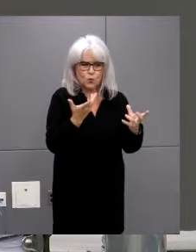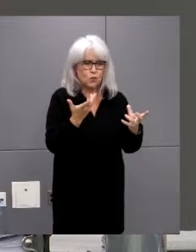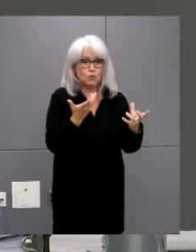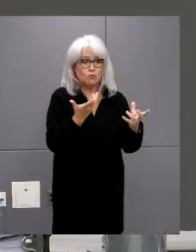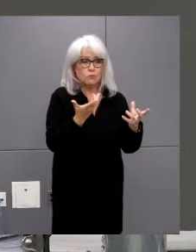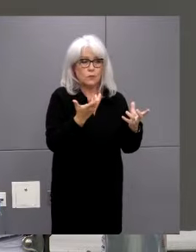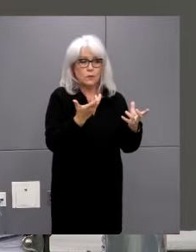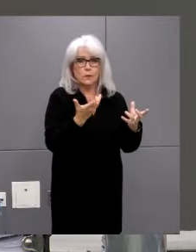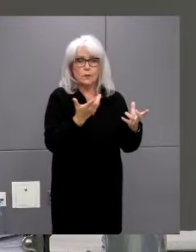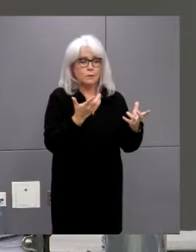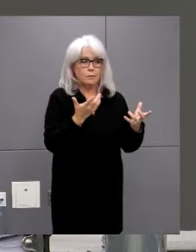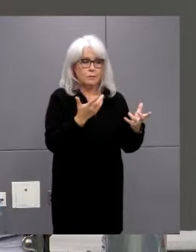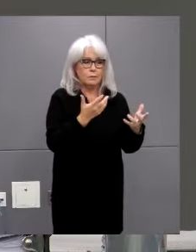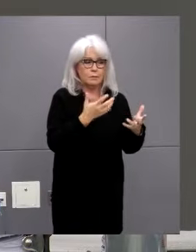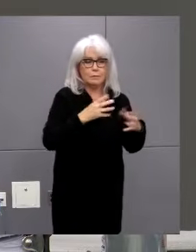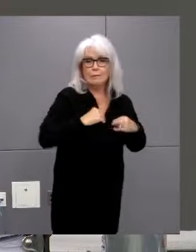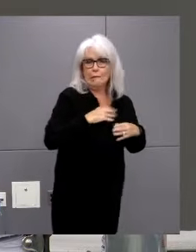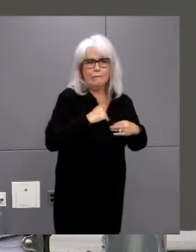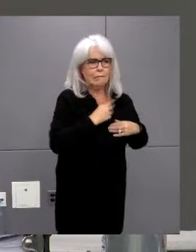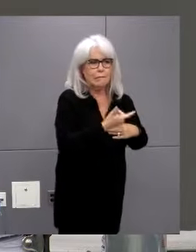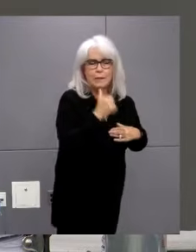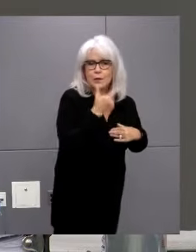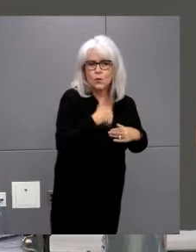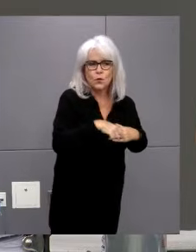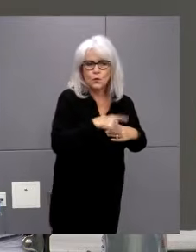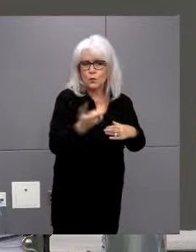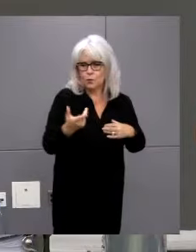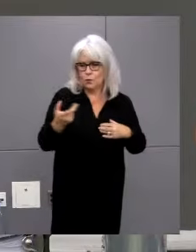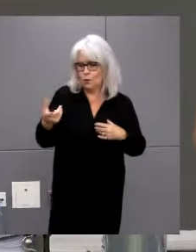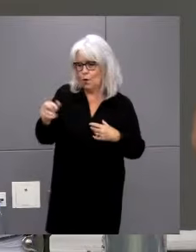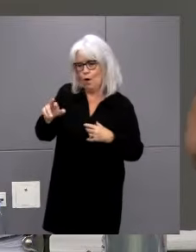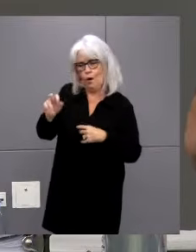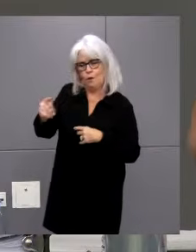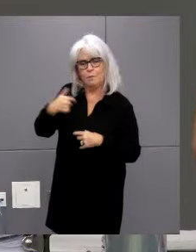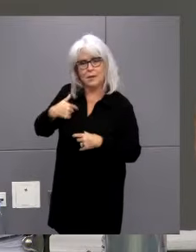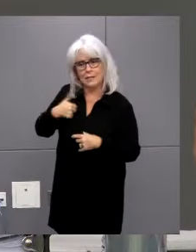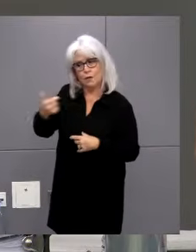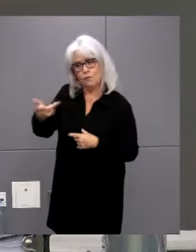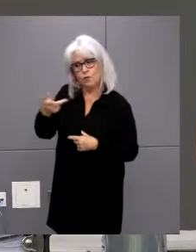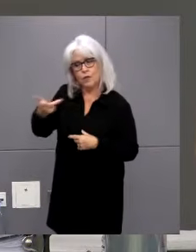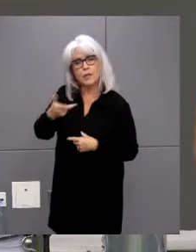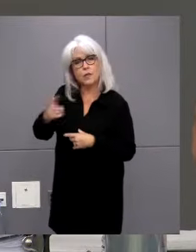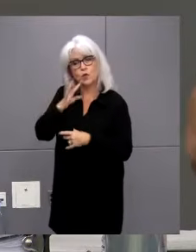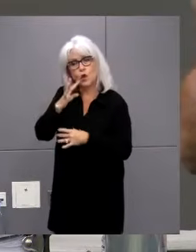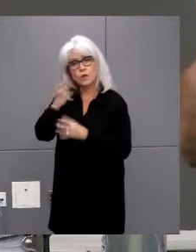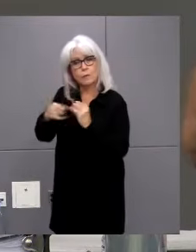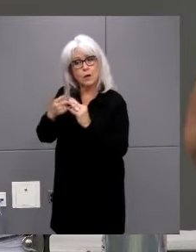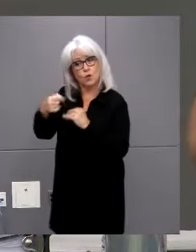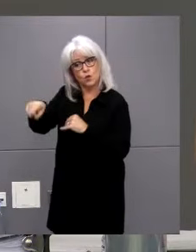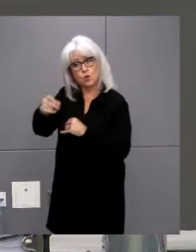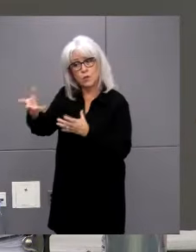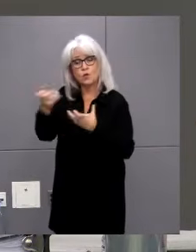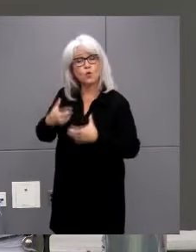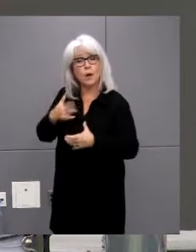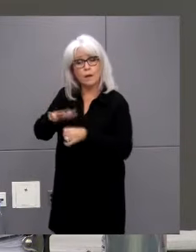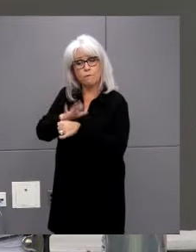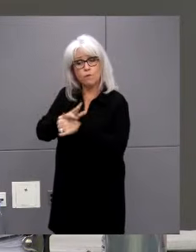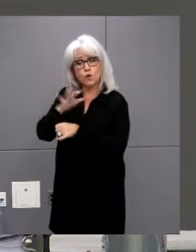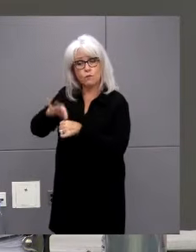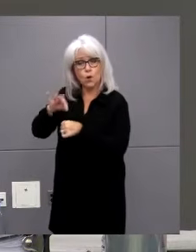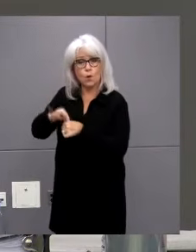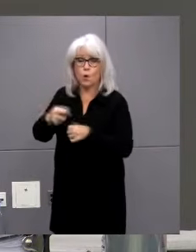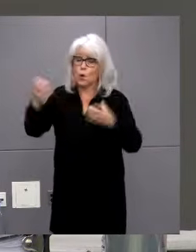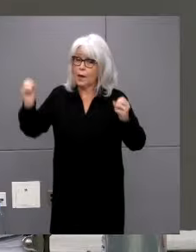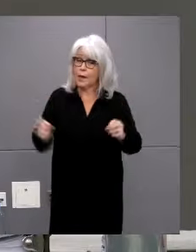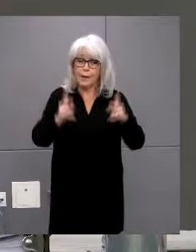Art and I talked about it, and you said you wanted it to come to a full board. Okay, that's where we're